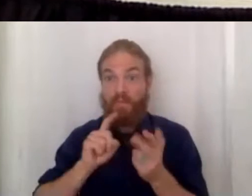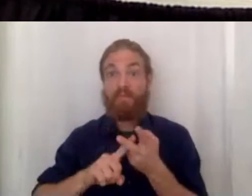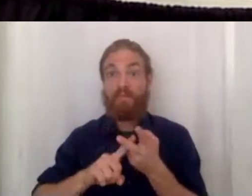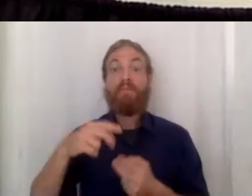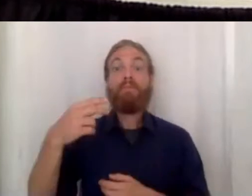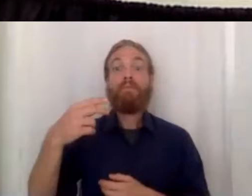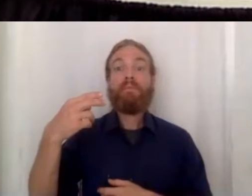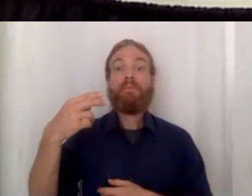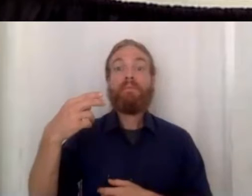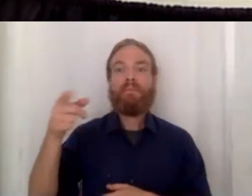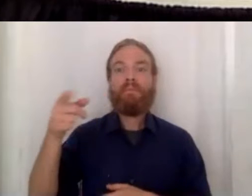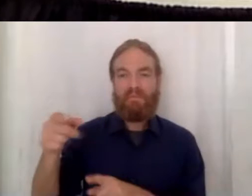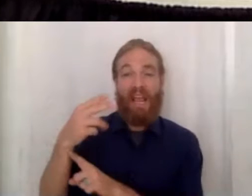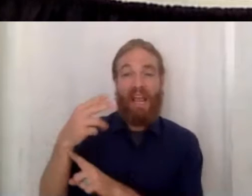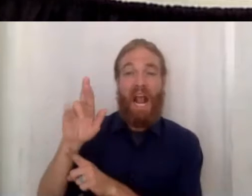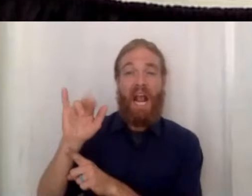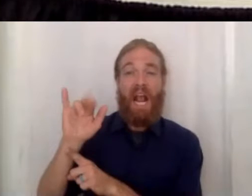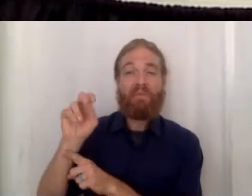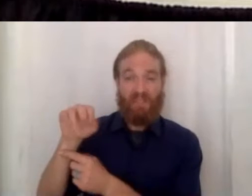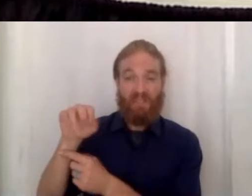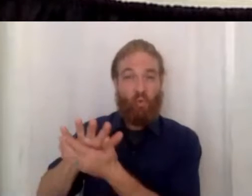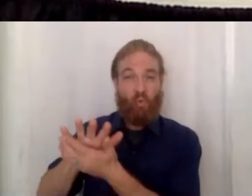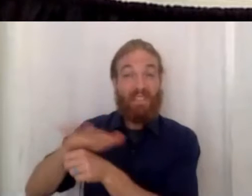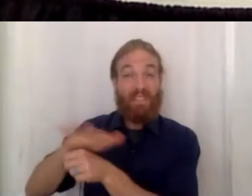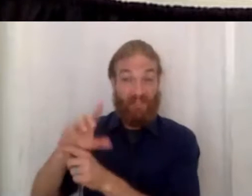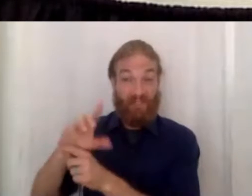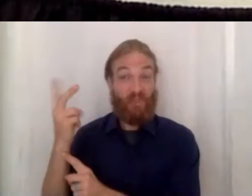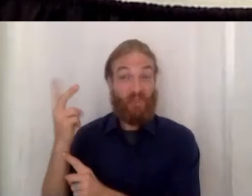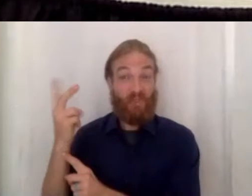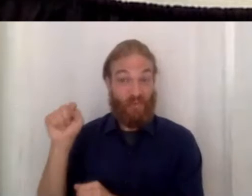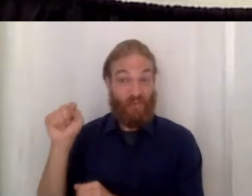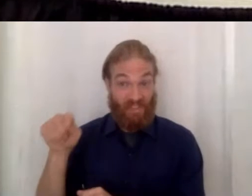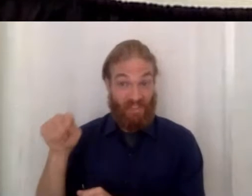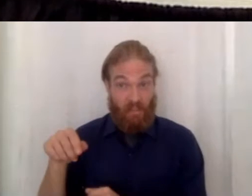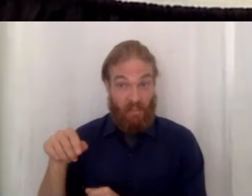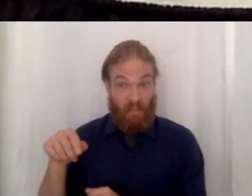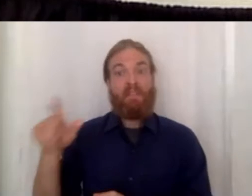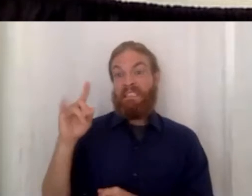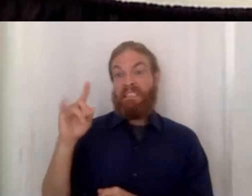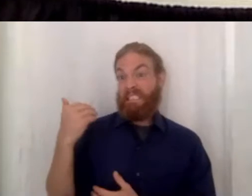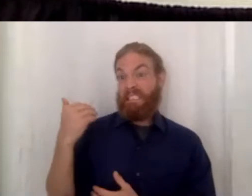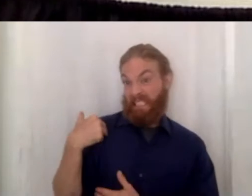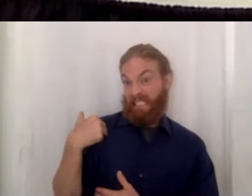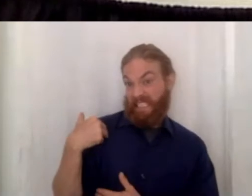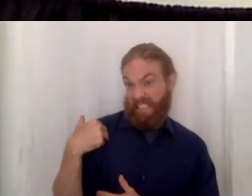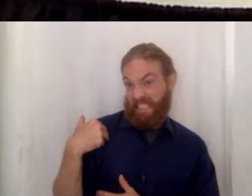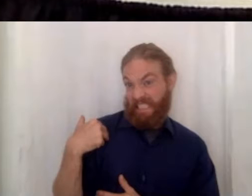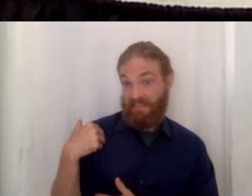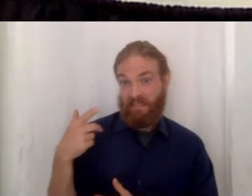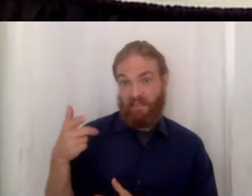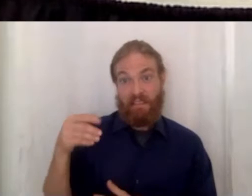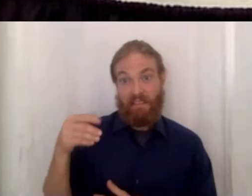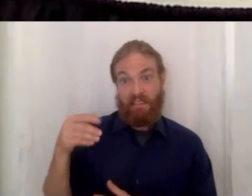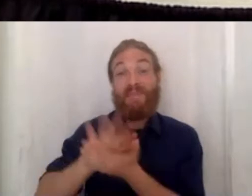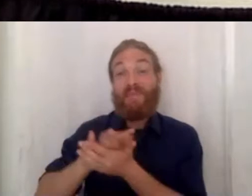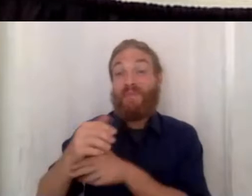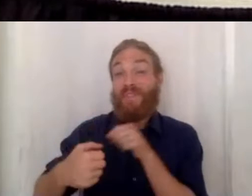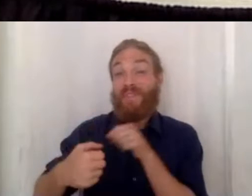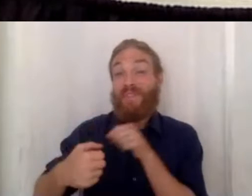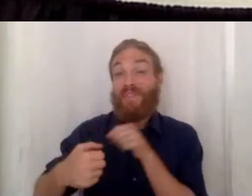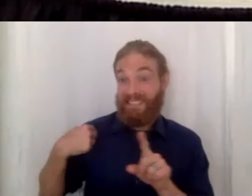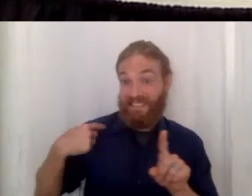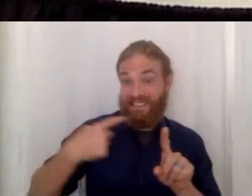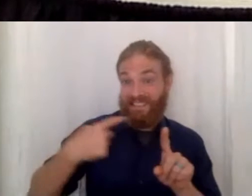in September. And we are seeing within the school districts that have implemented a